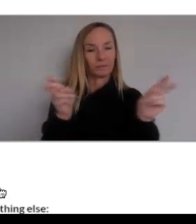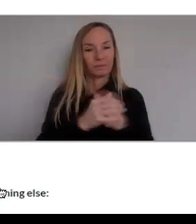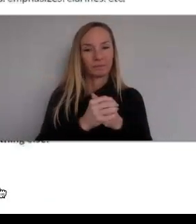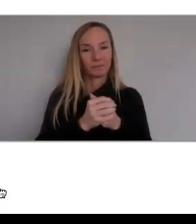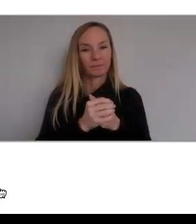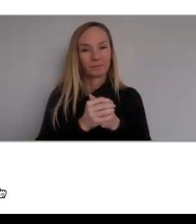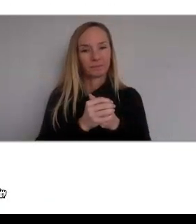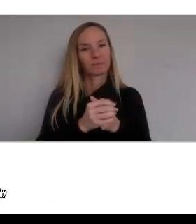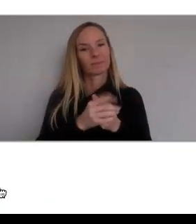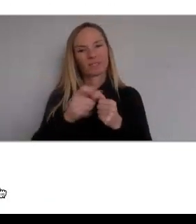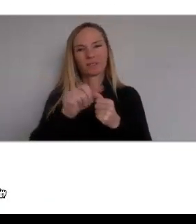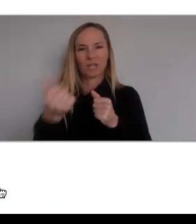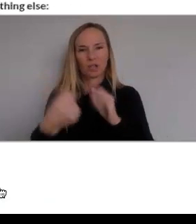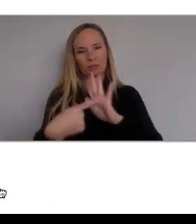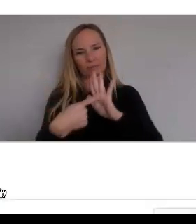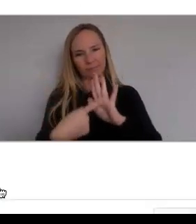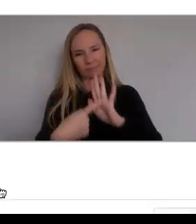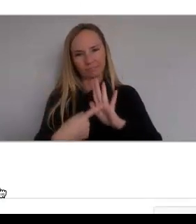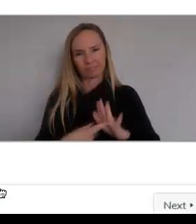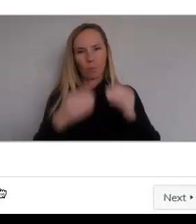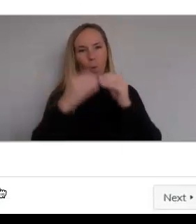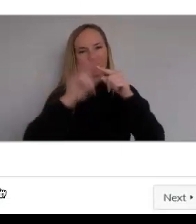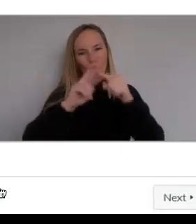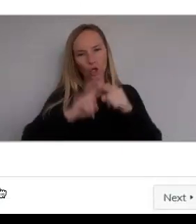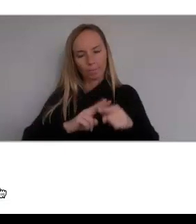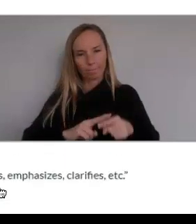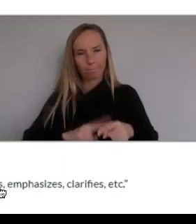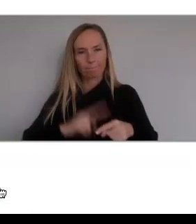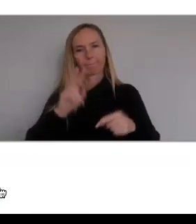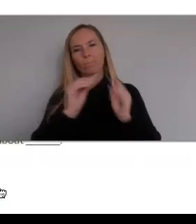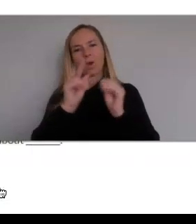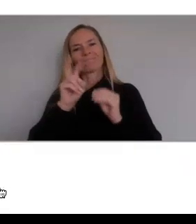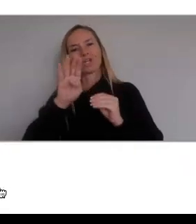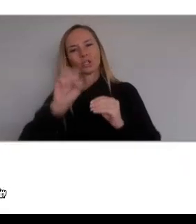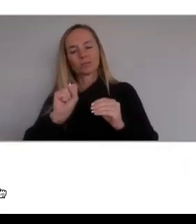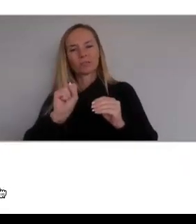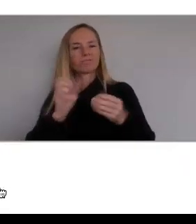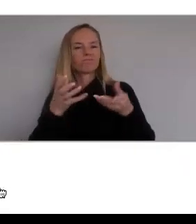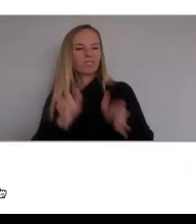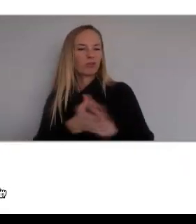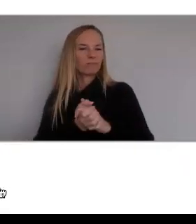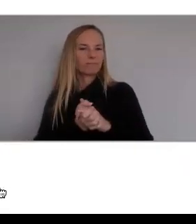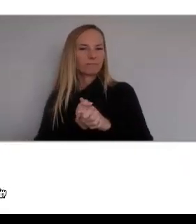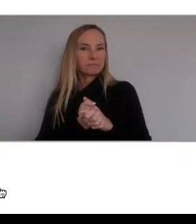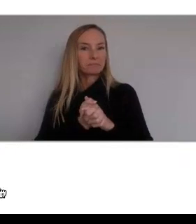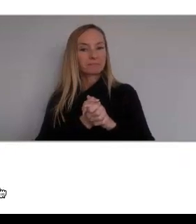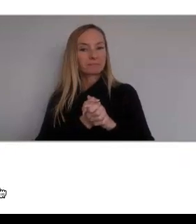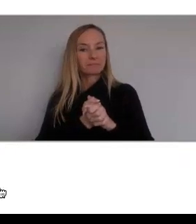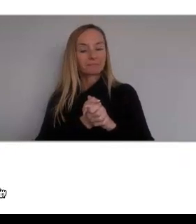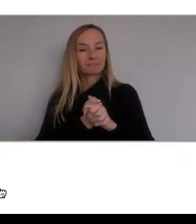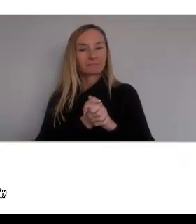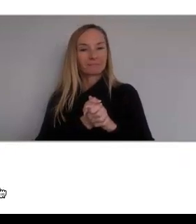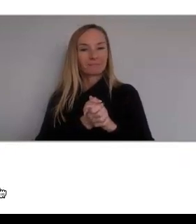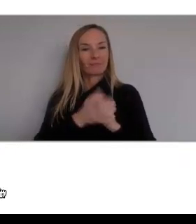And here's another template and some other verbs. So that's all I wanted to say about